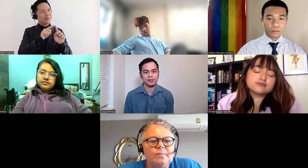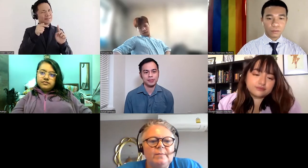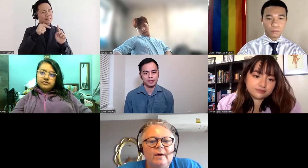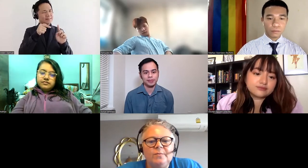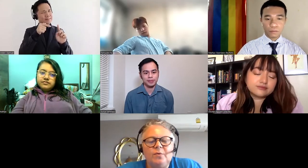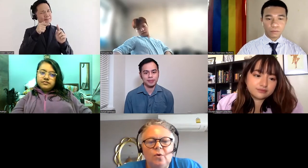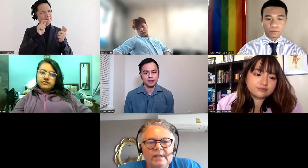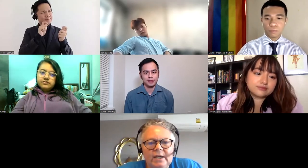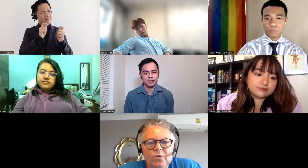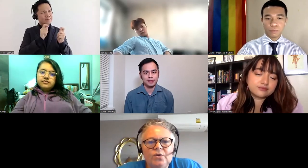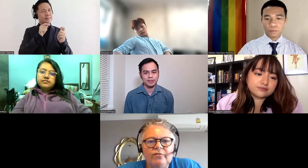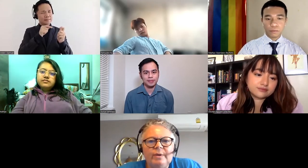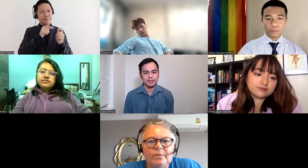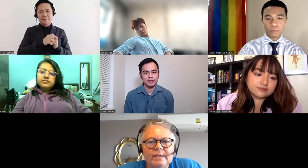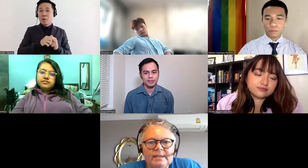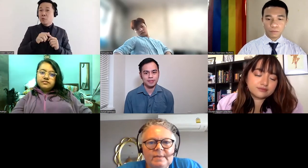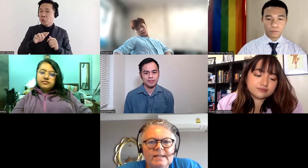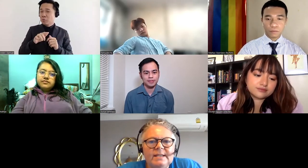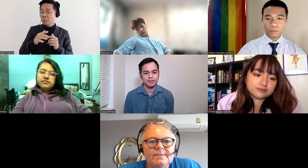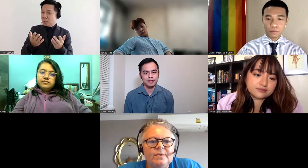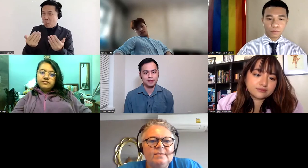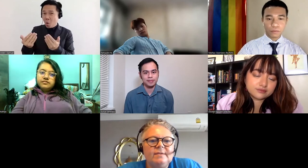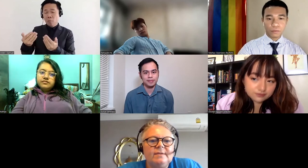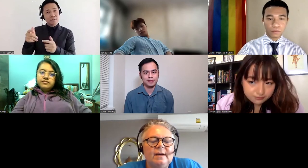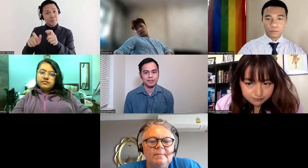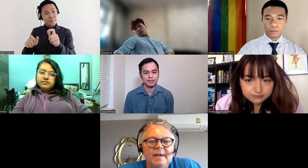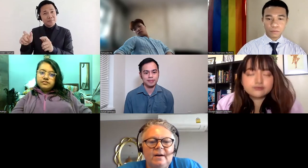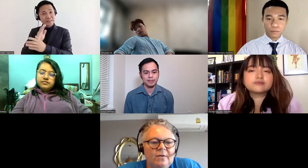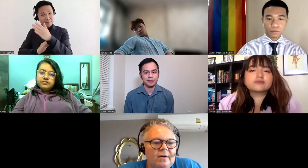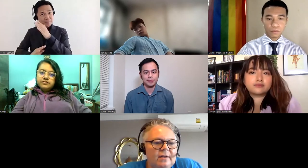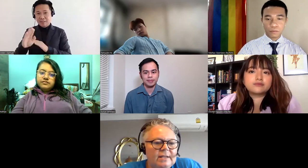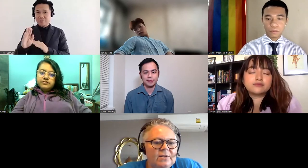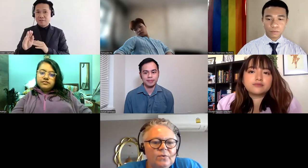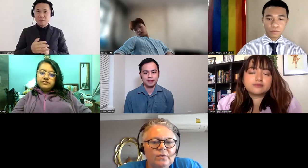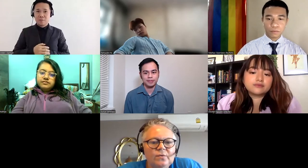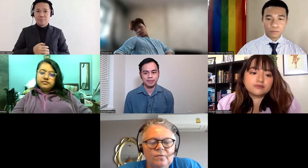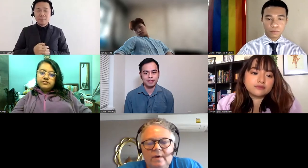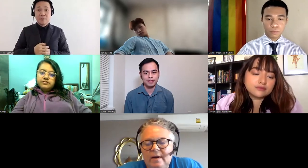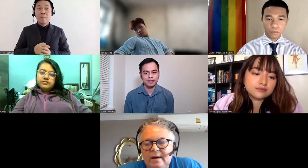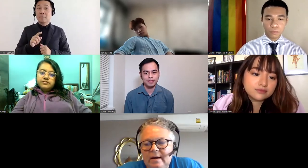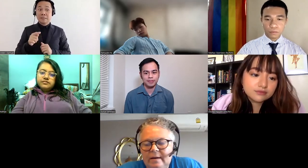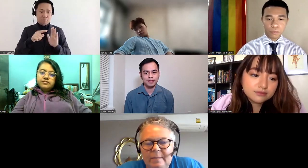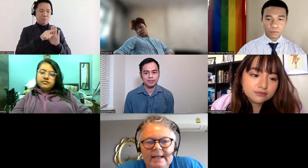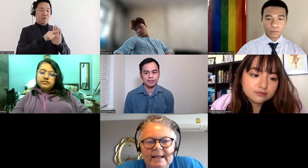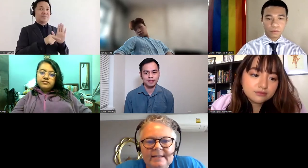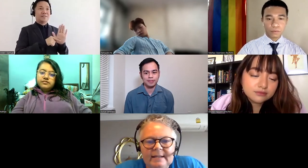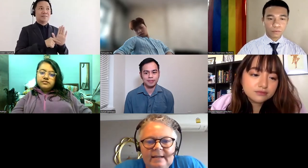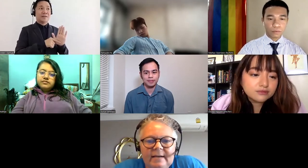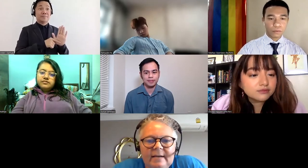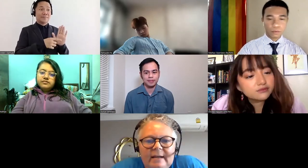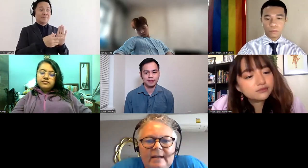should be about promoting inclusion of people with disabilities, but it's used to apply